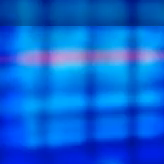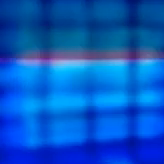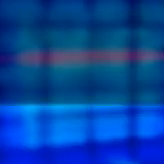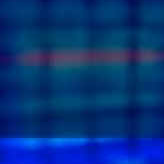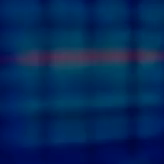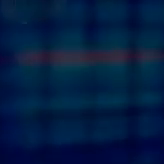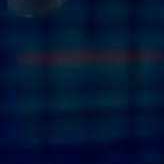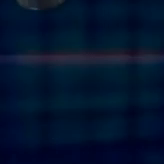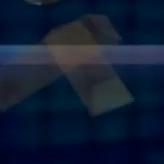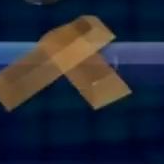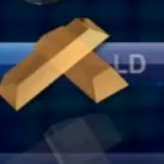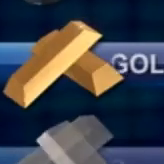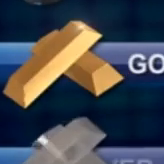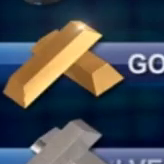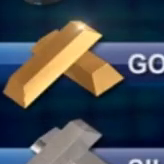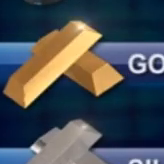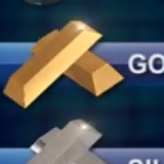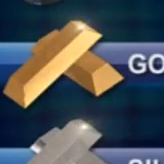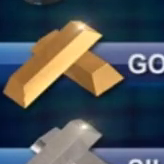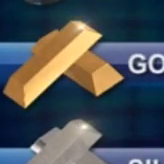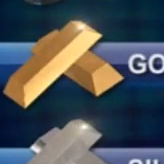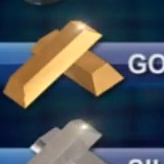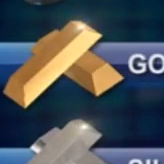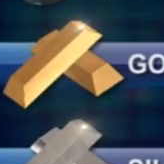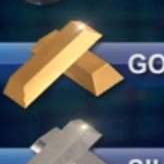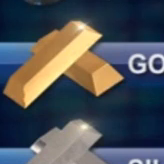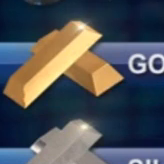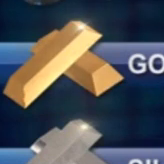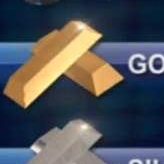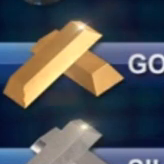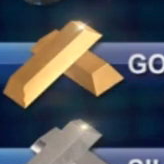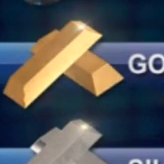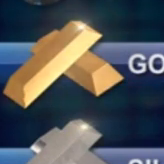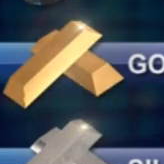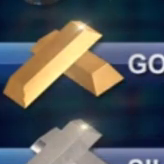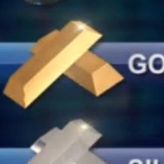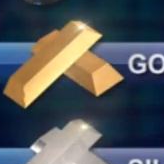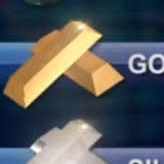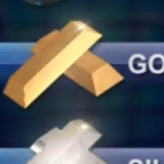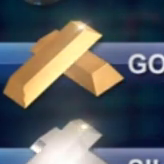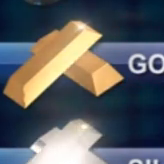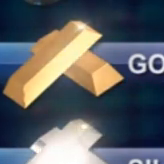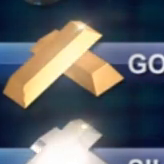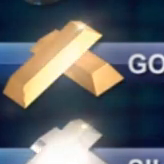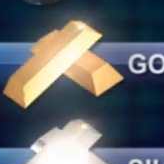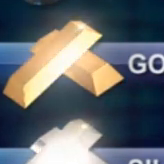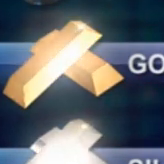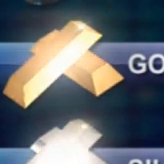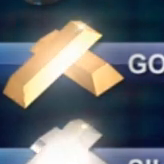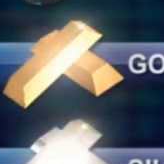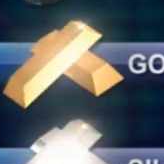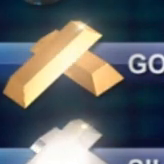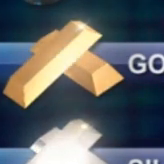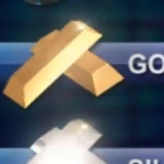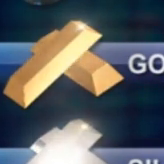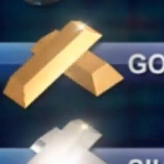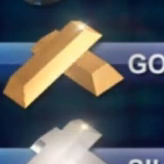cover. On the commodities market, oil prices dropped a few dollars to close at $60 per barrel. Gold dropped to close at